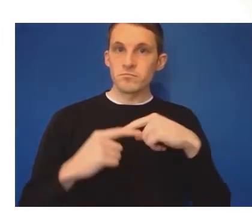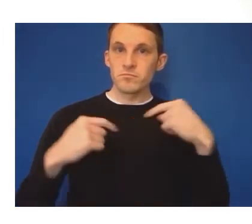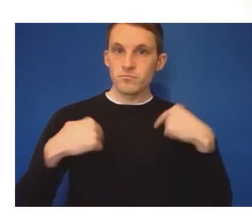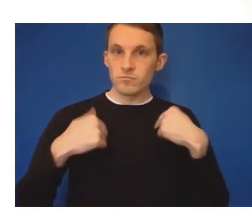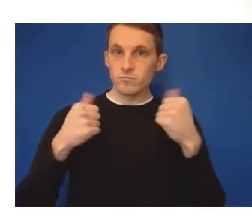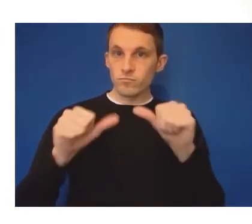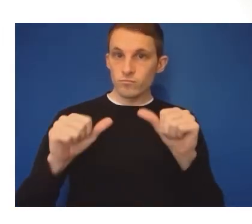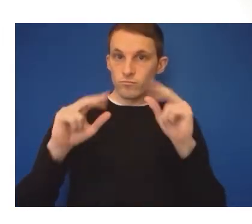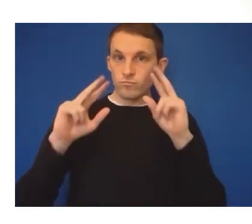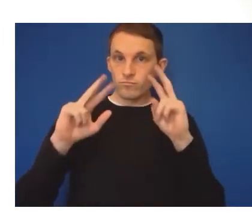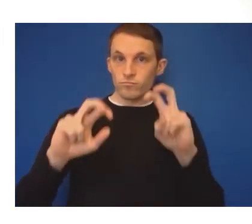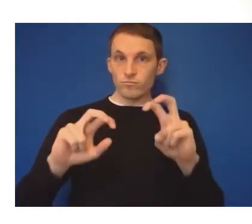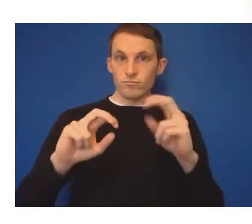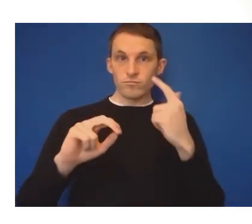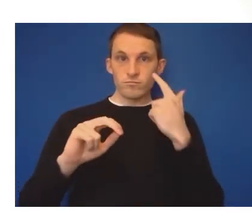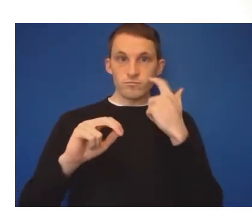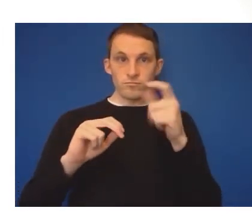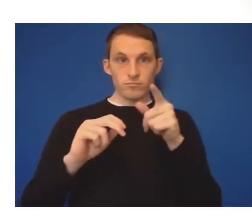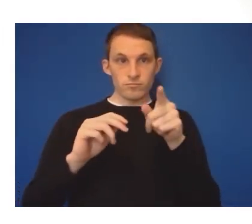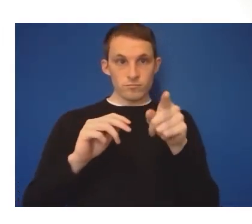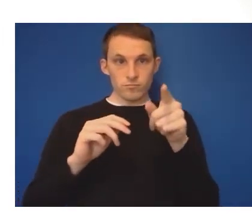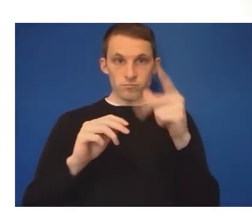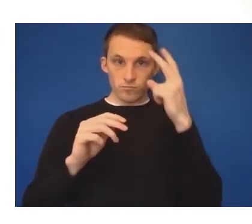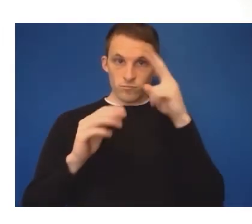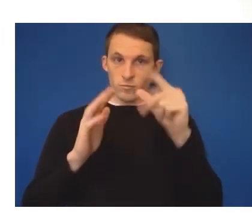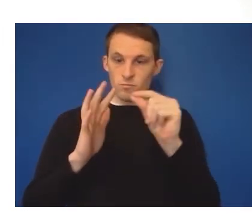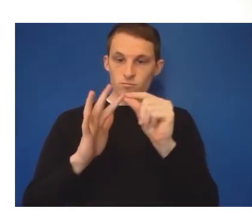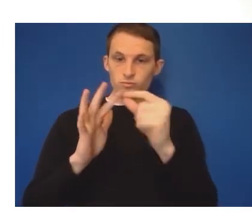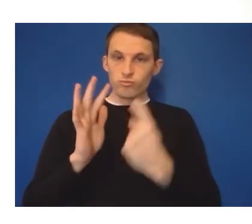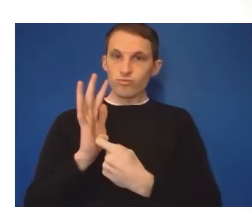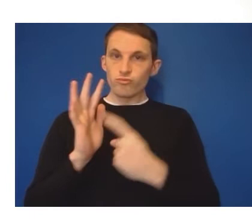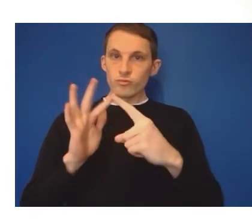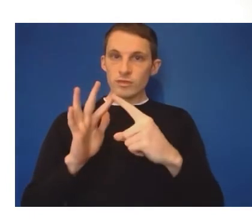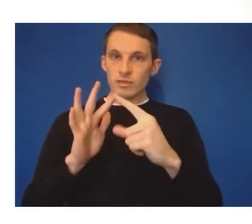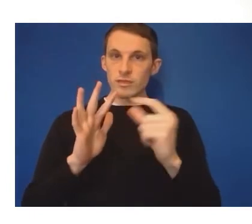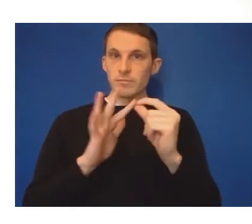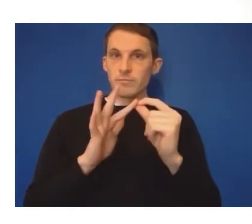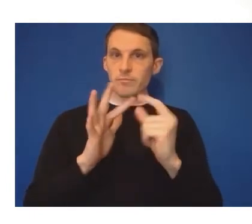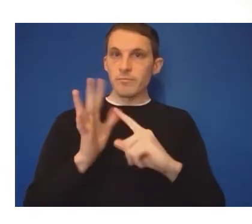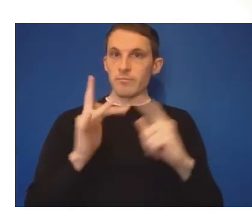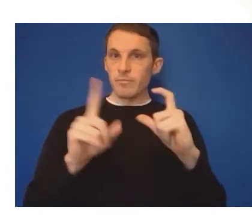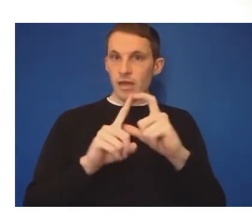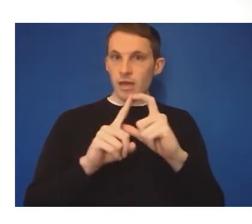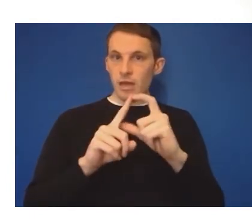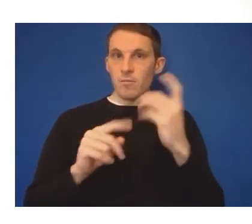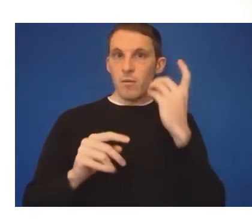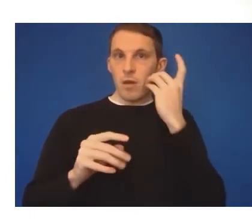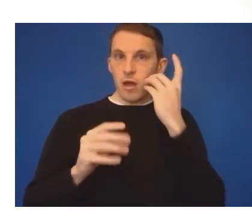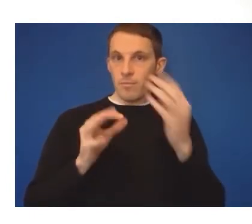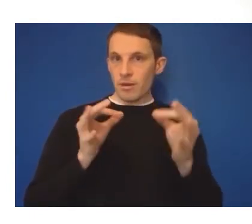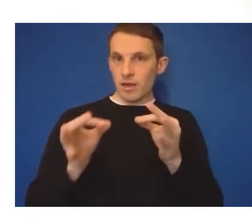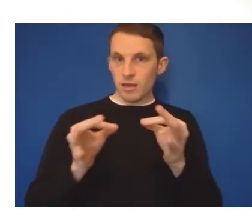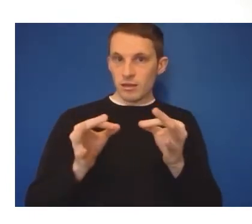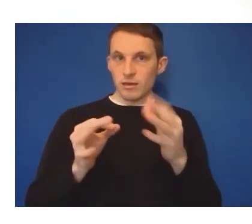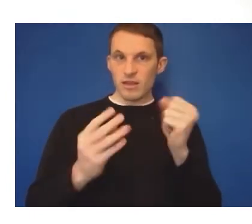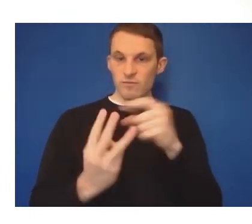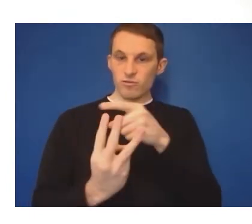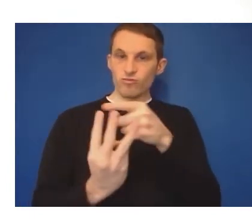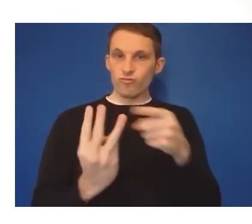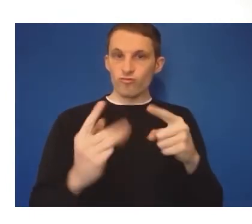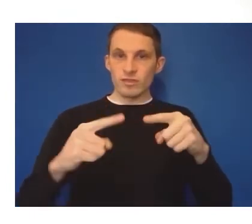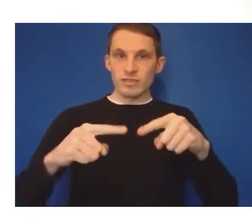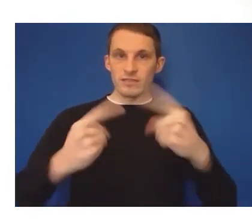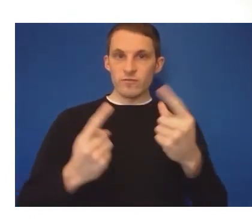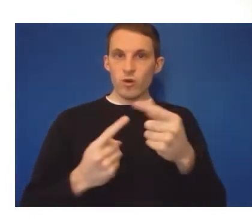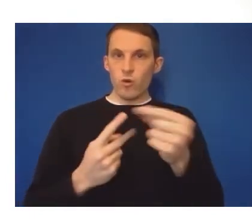is prepaid mobile plans, and it's got 3 columns showing 3 different mobile plans that are available. And